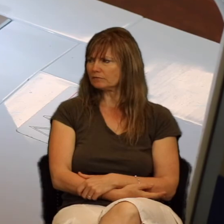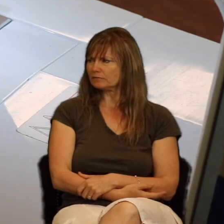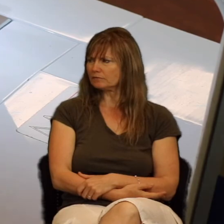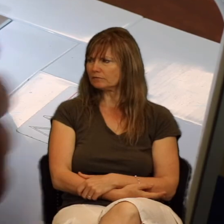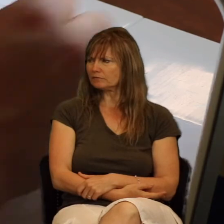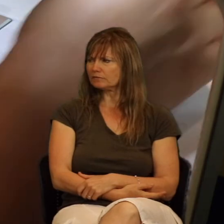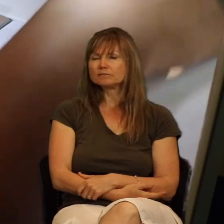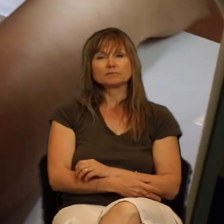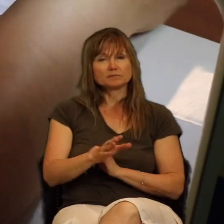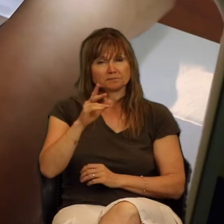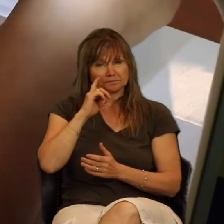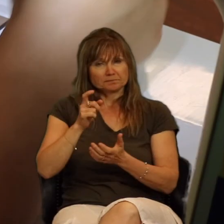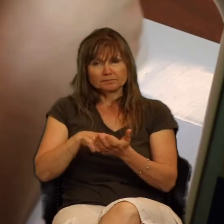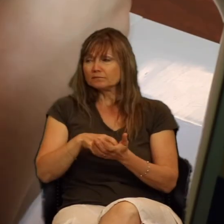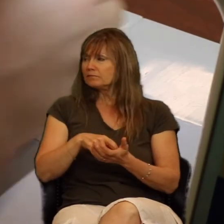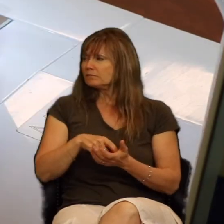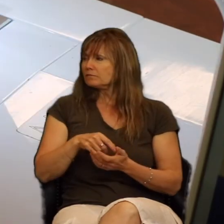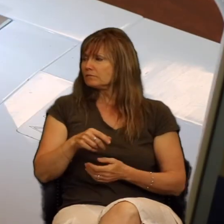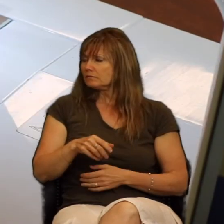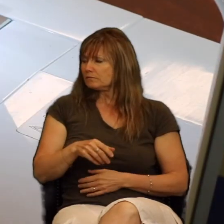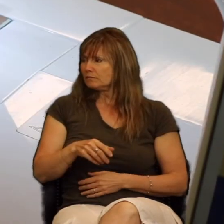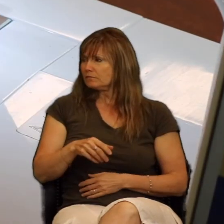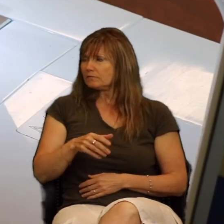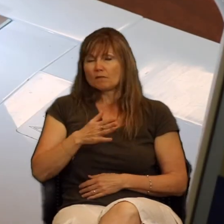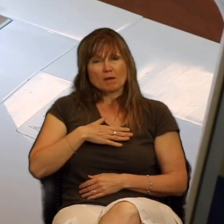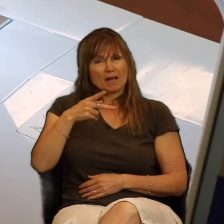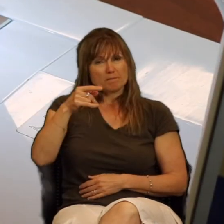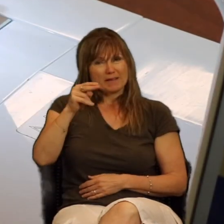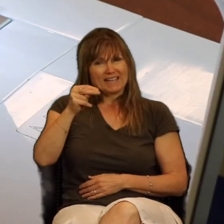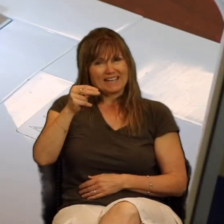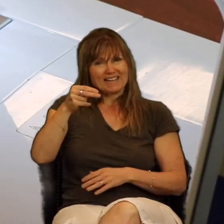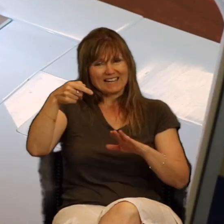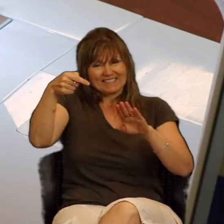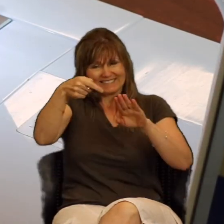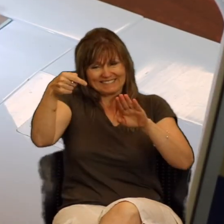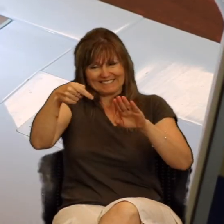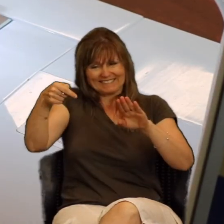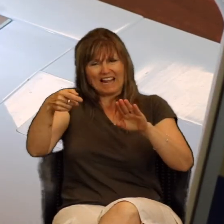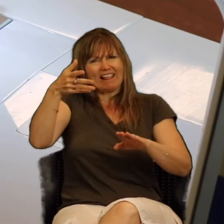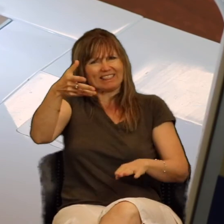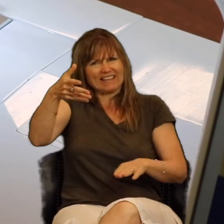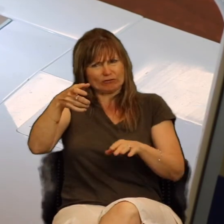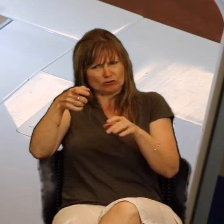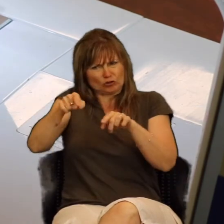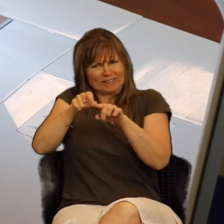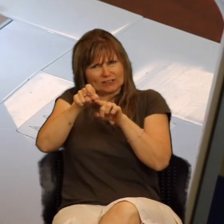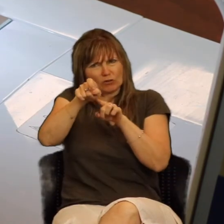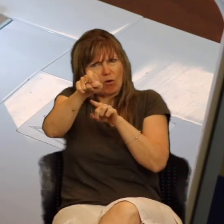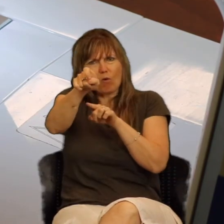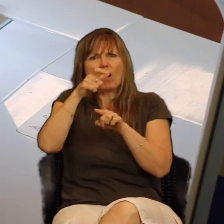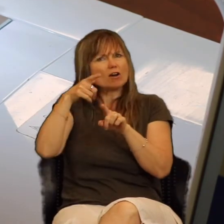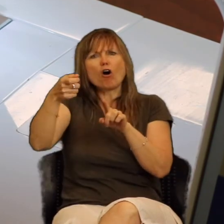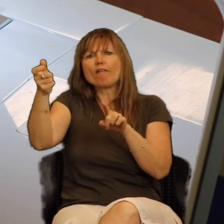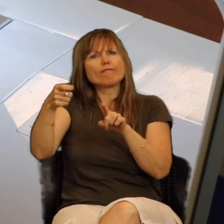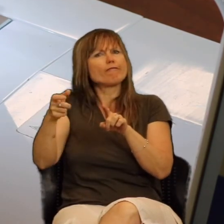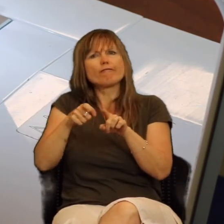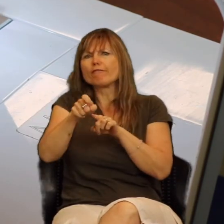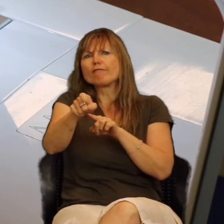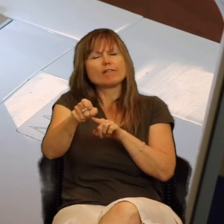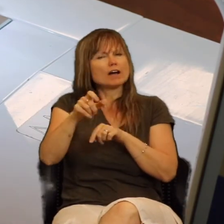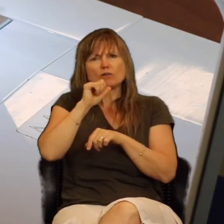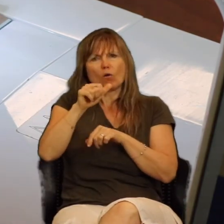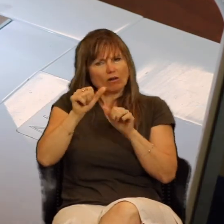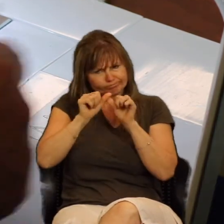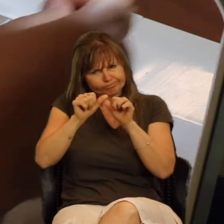And if you'll notice, I actually keep my pins in while I sew. I don't remove them as I get to